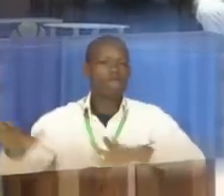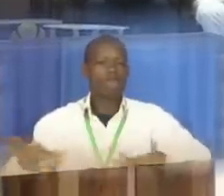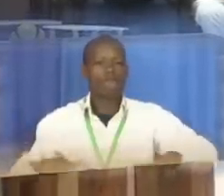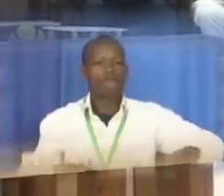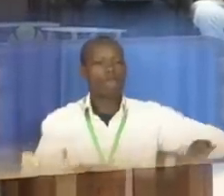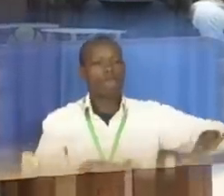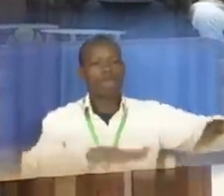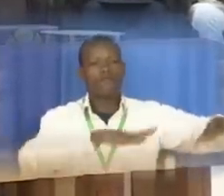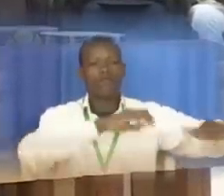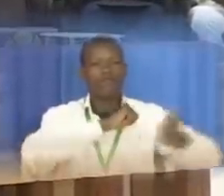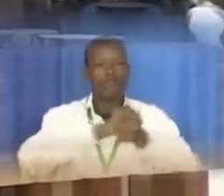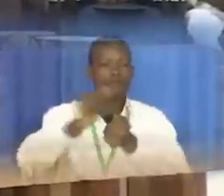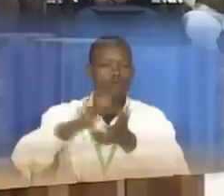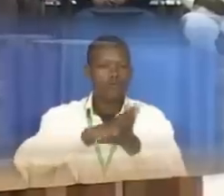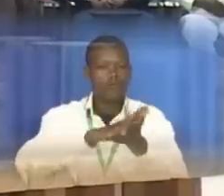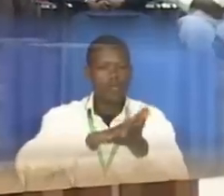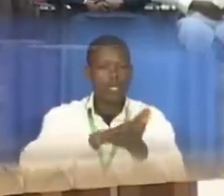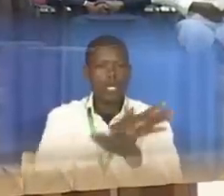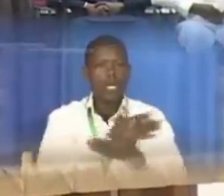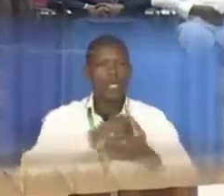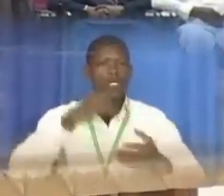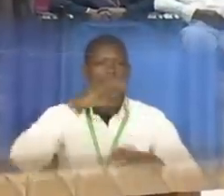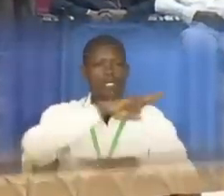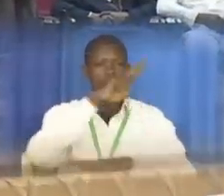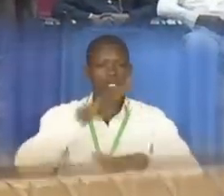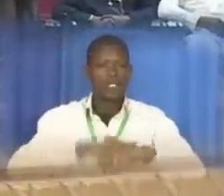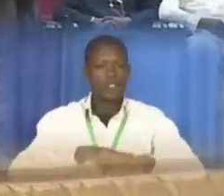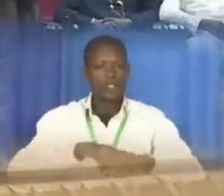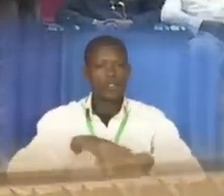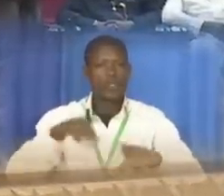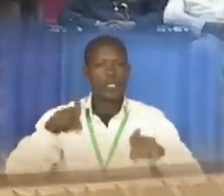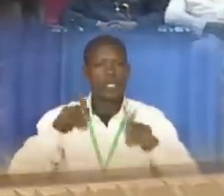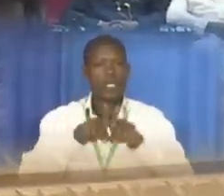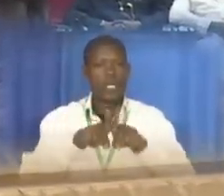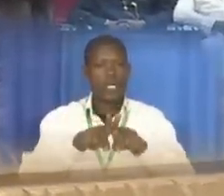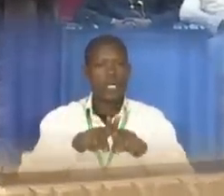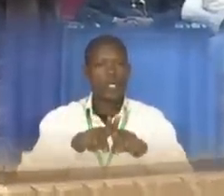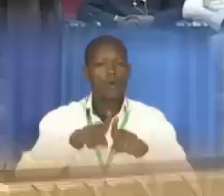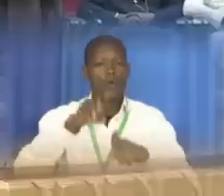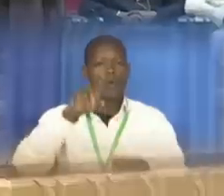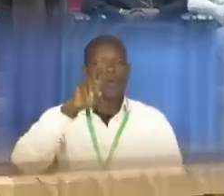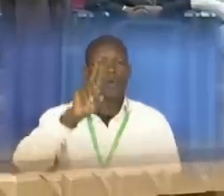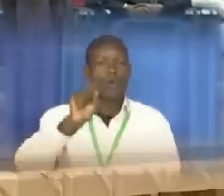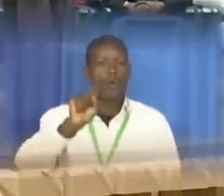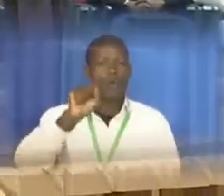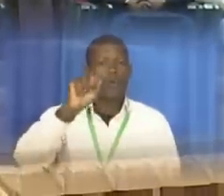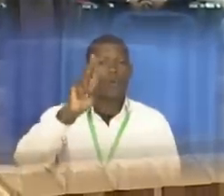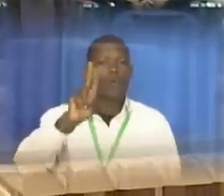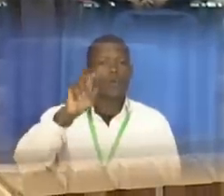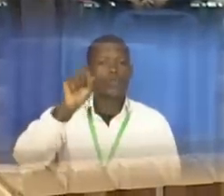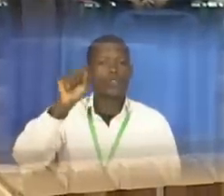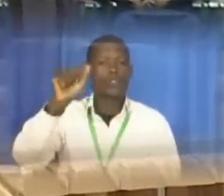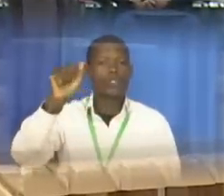Now, if nations like Australia and America,